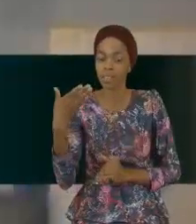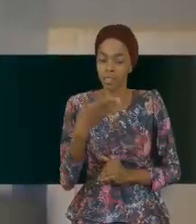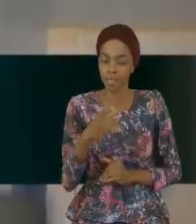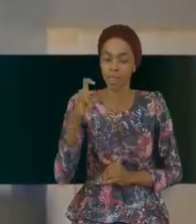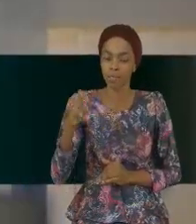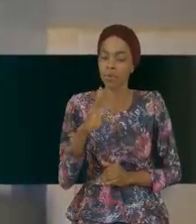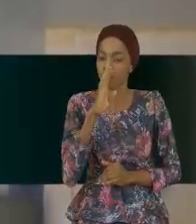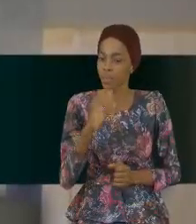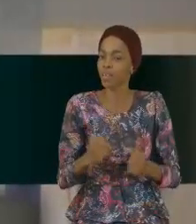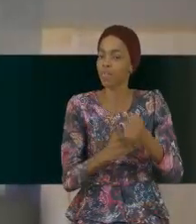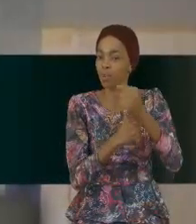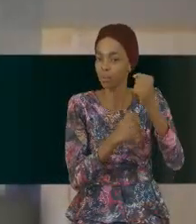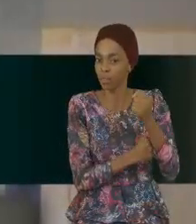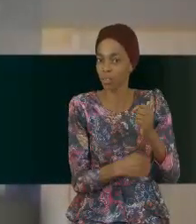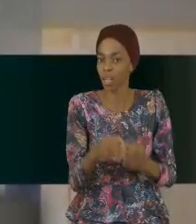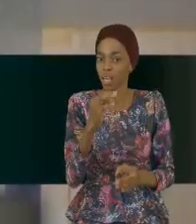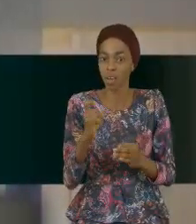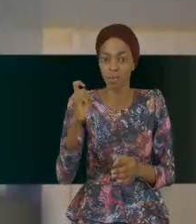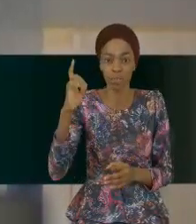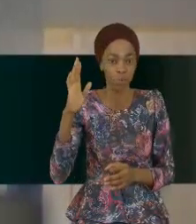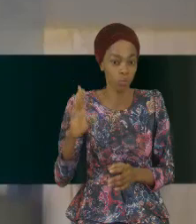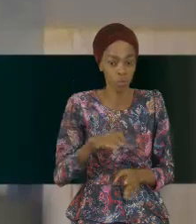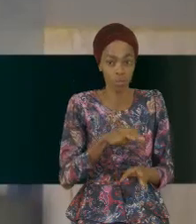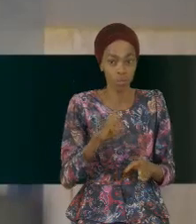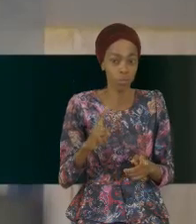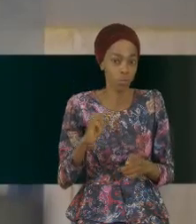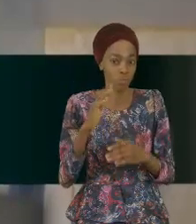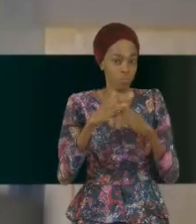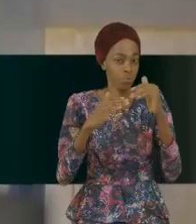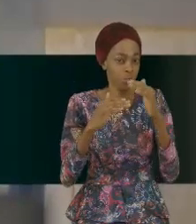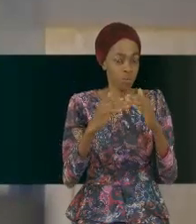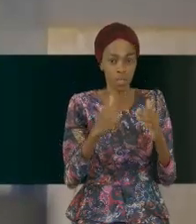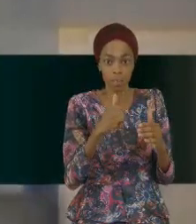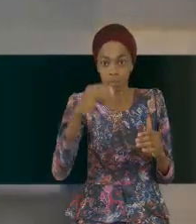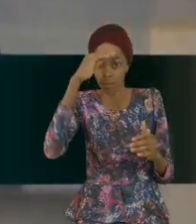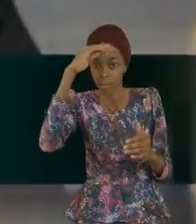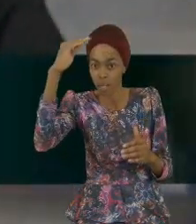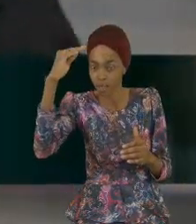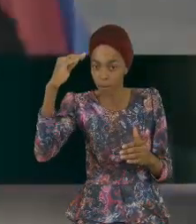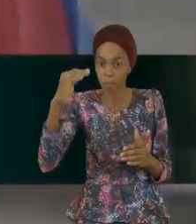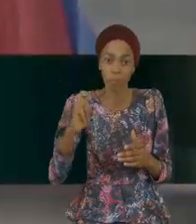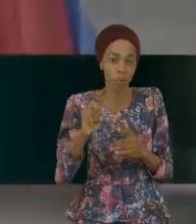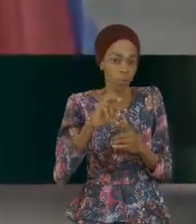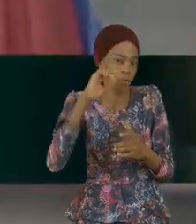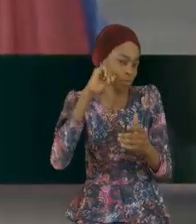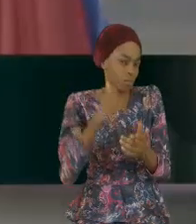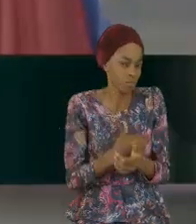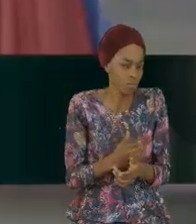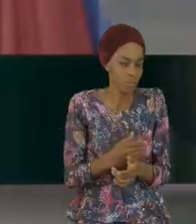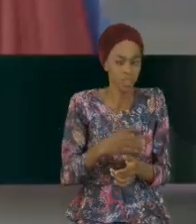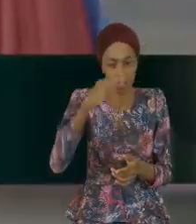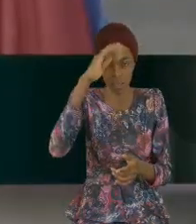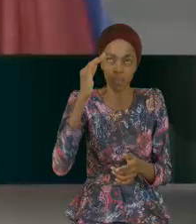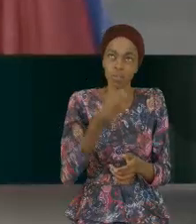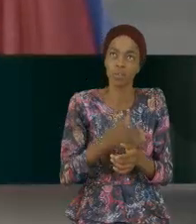a foundation. If he's going to plant or raise up a man, a woman, a son of destiny, a daughter of